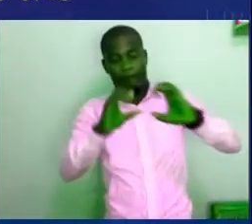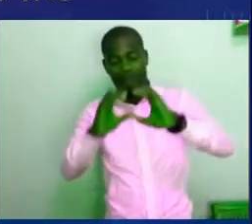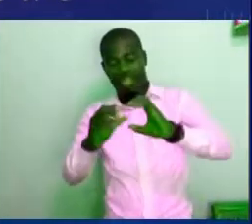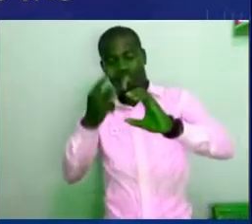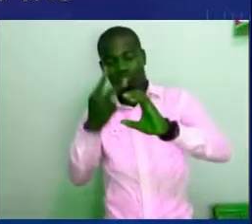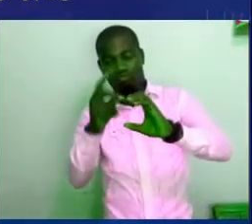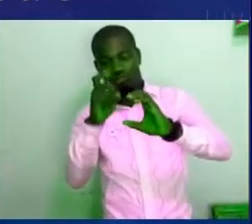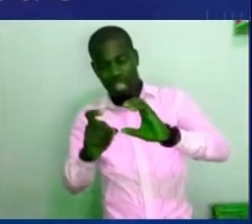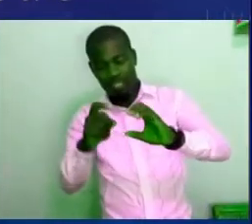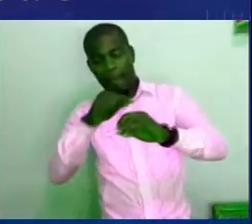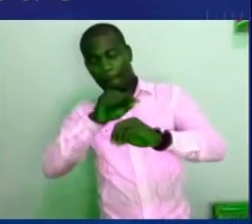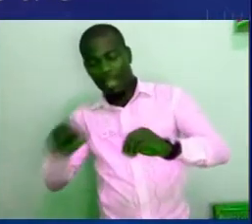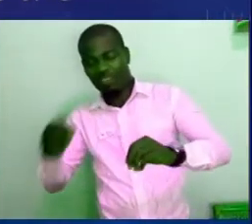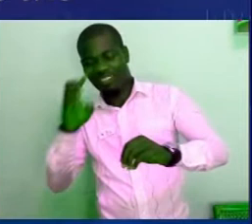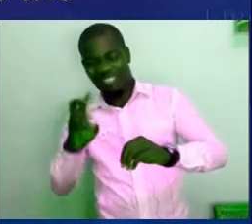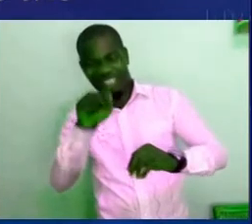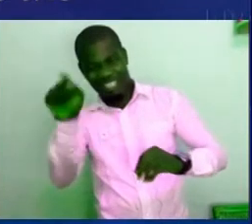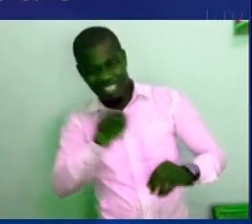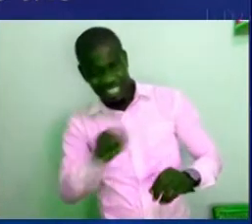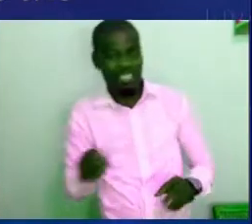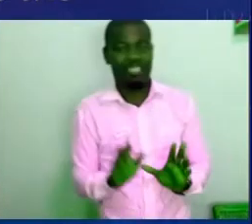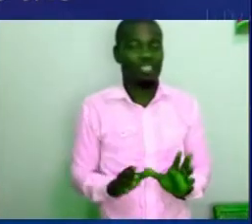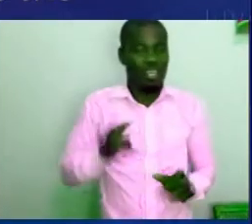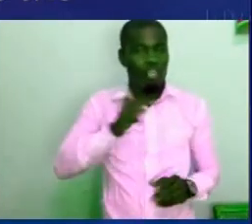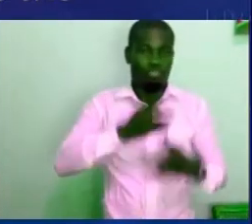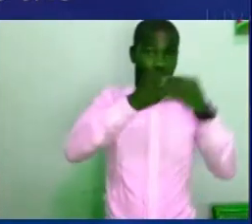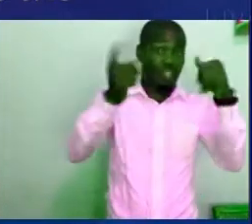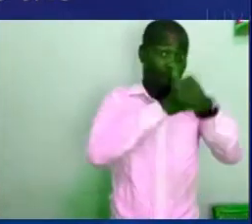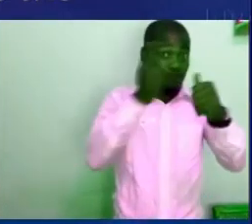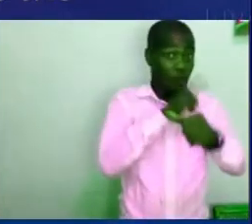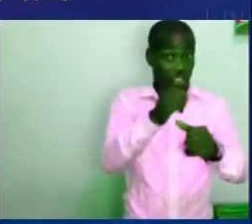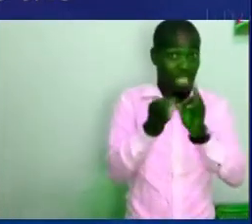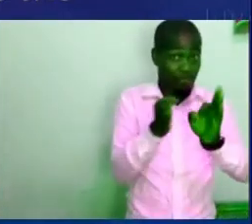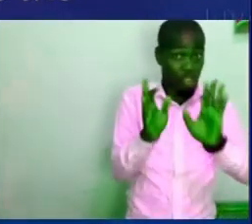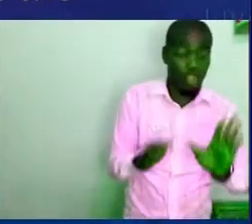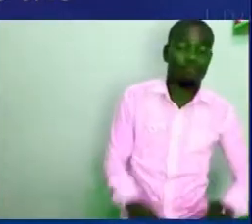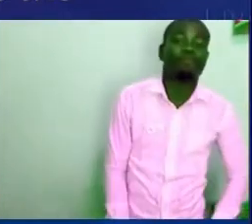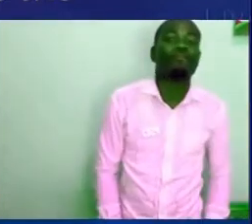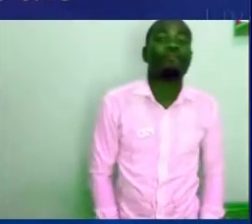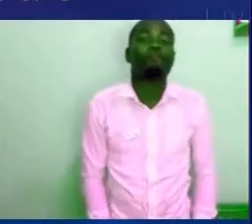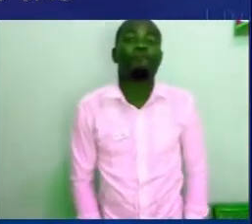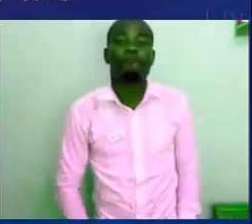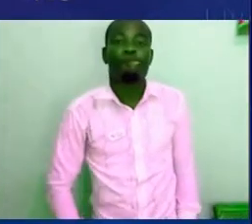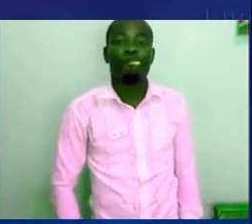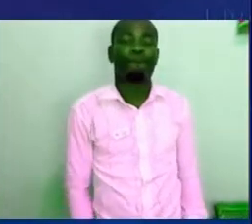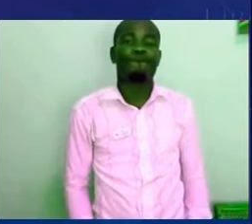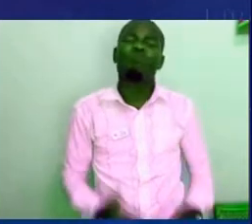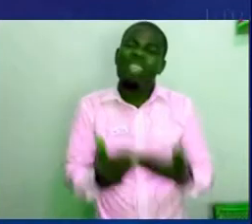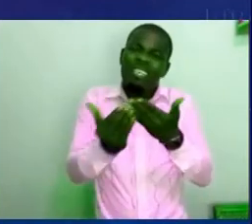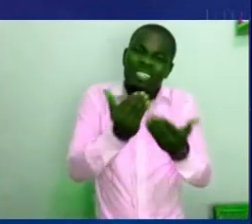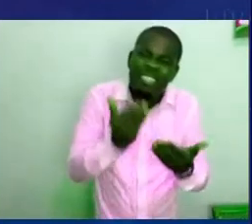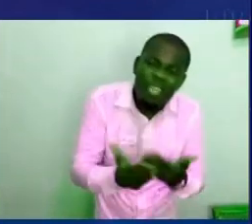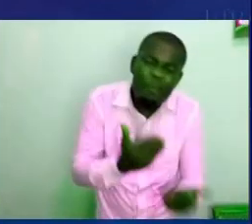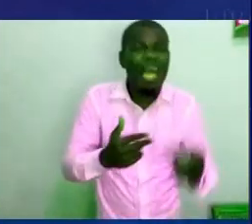expression: minus 3 into bracket 2x minus 5y plus 6z. Let's solve the first expression